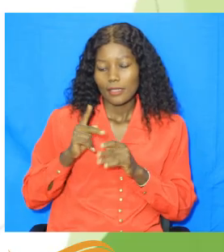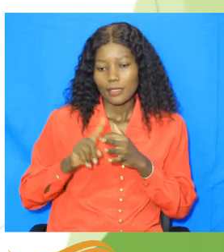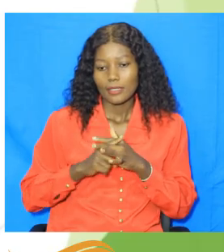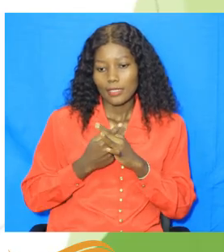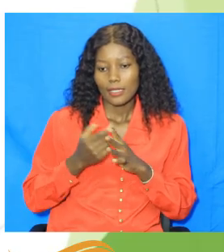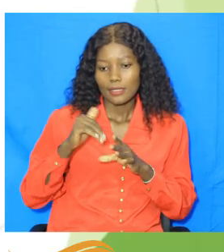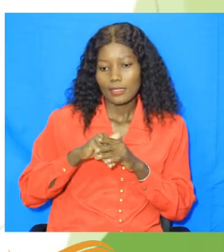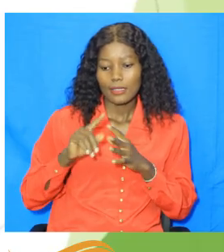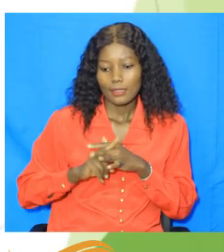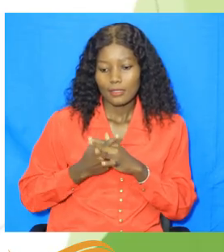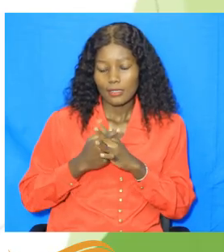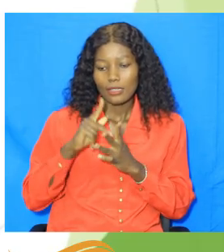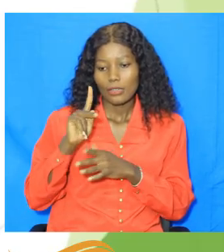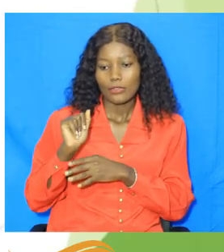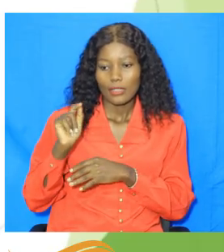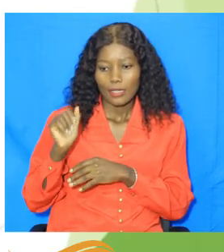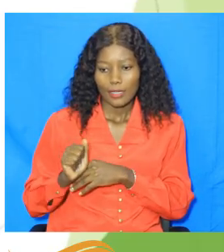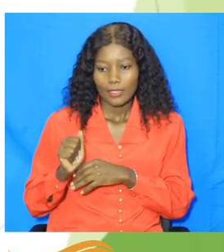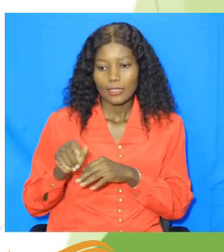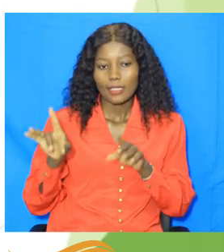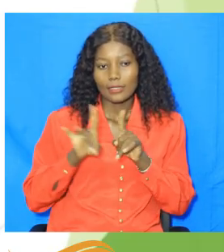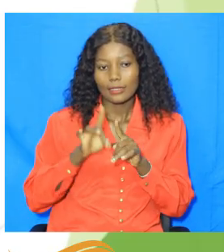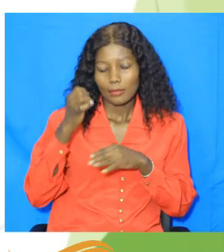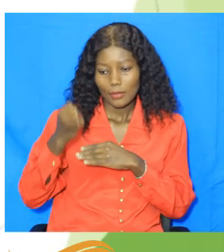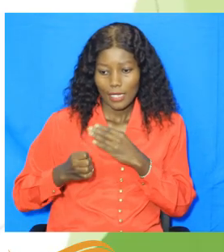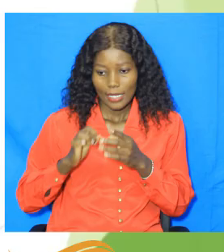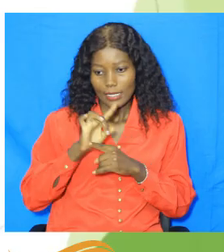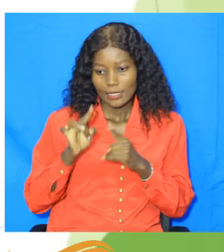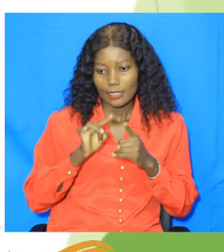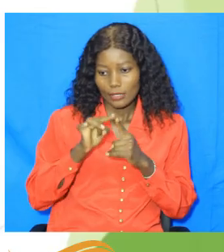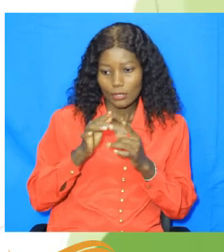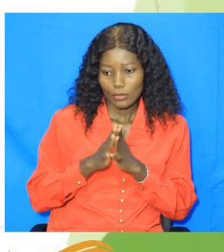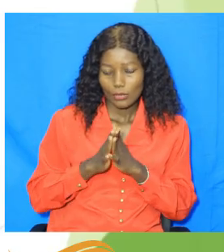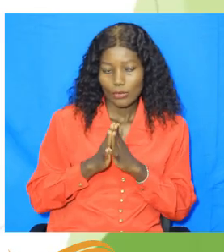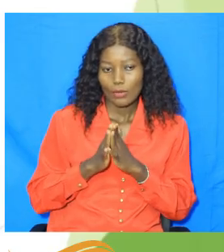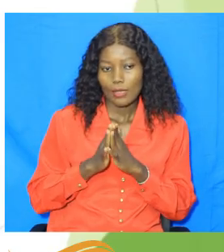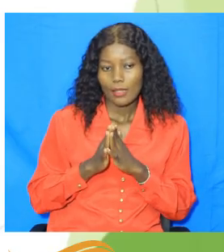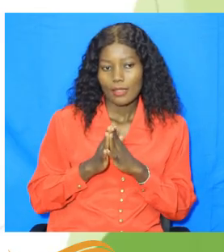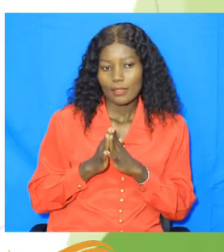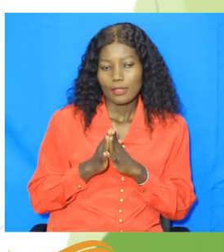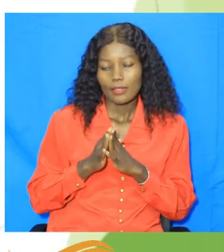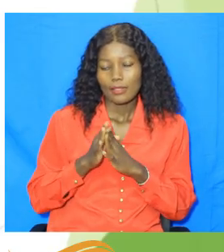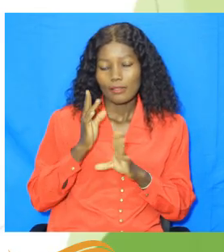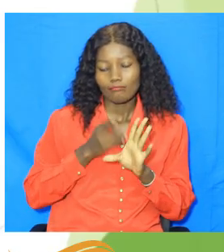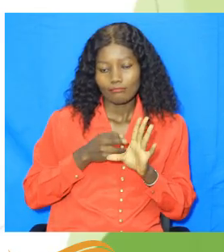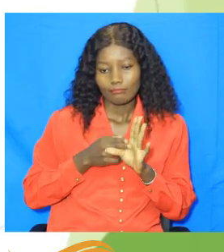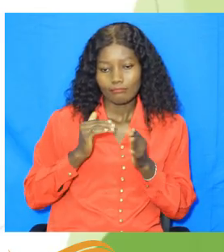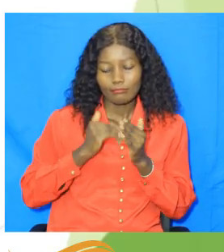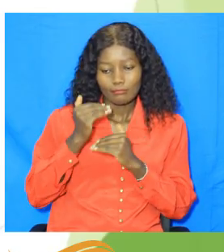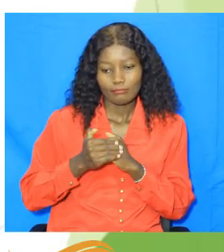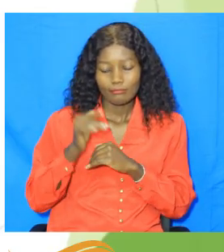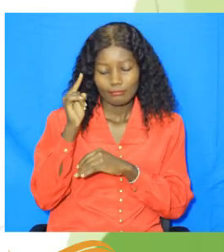the beginning of the kata and ends when the performers bow after the